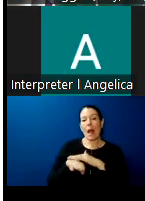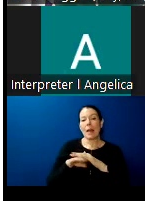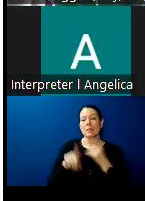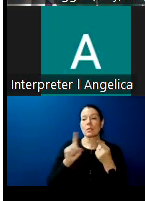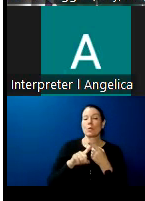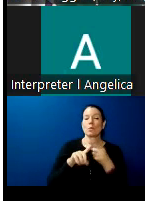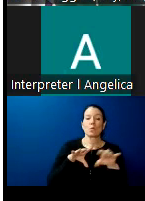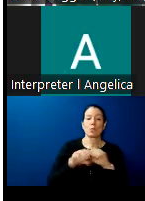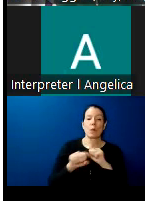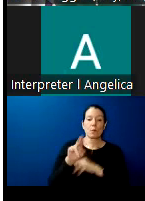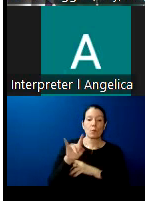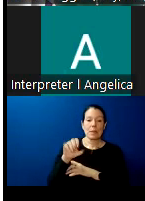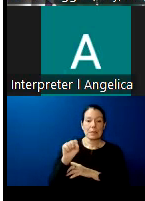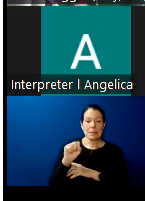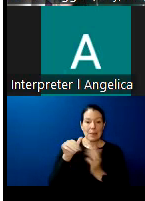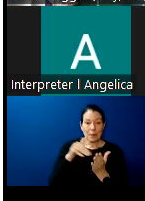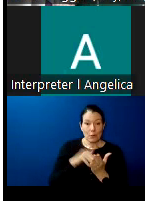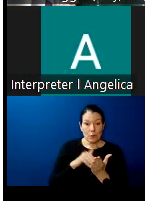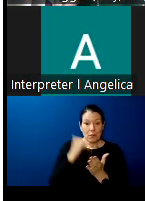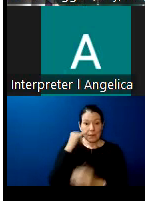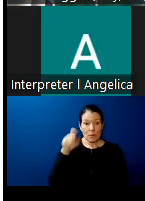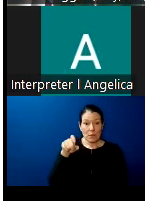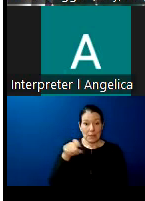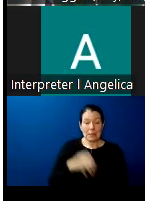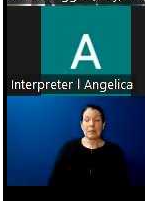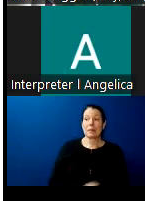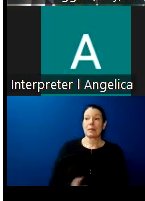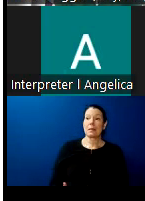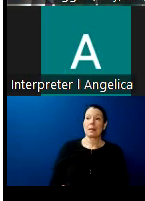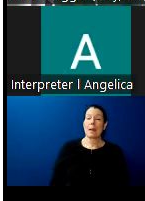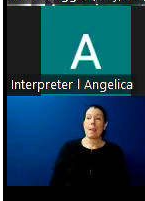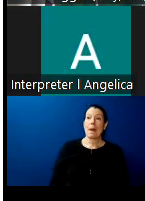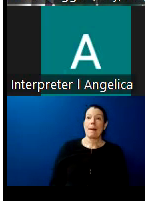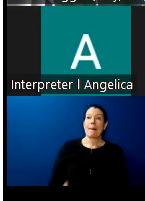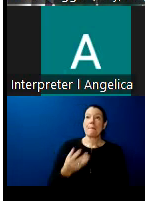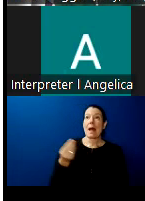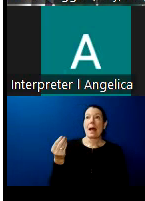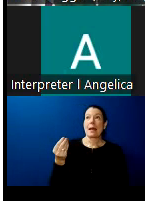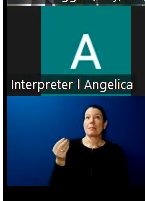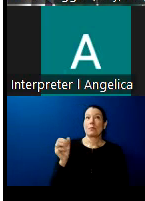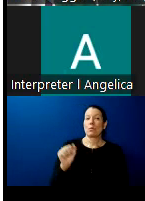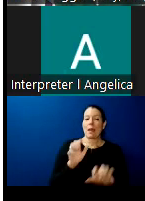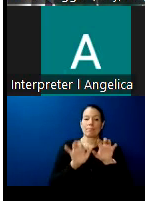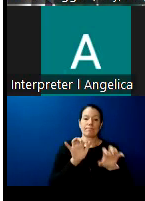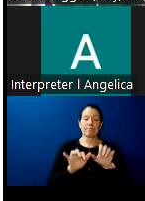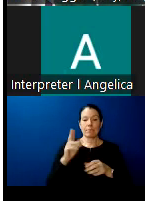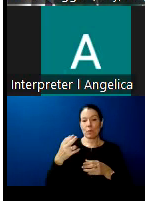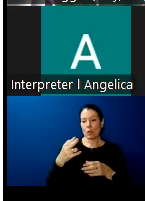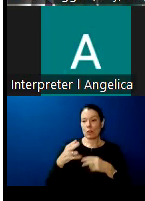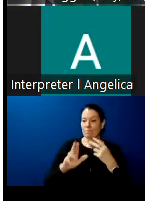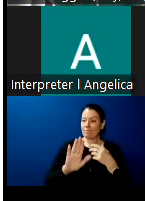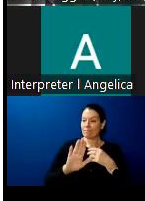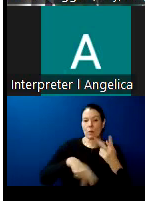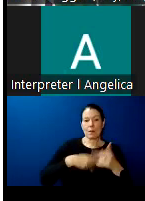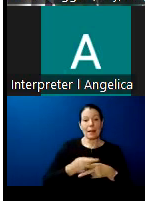crisis centers if that's something that someone hasn't been connected with yet. And you can literally kind of type in your need and it'll give you those list